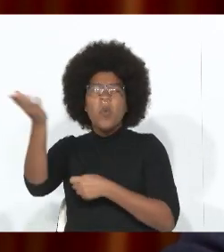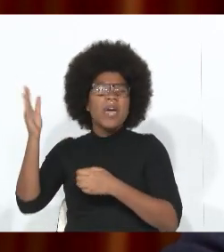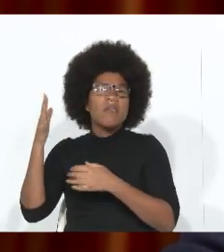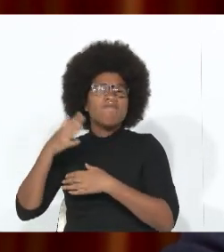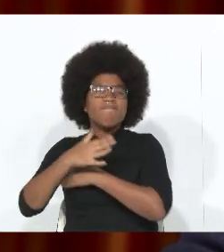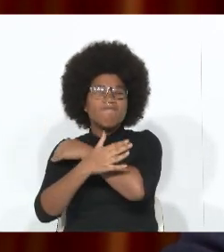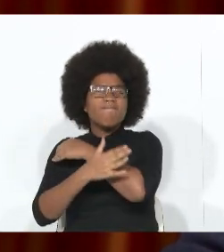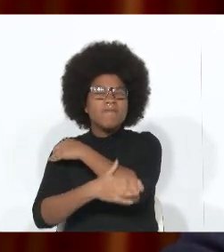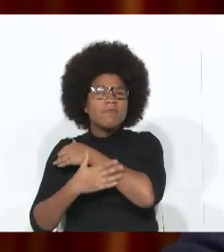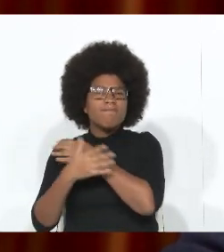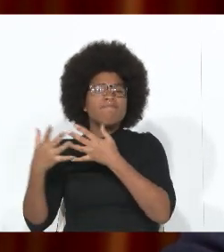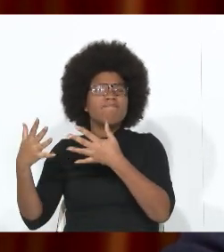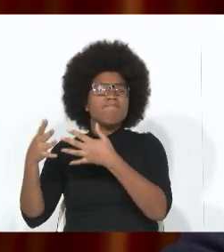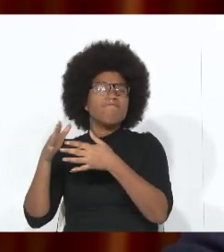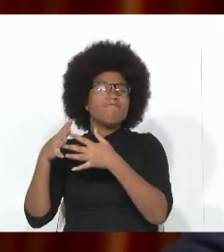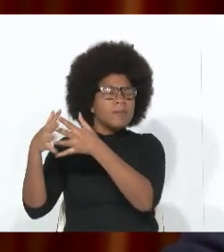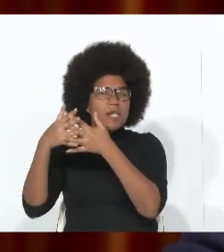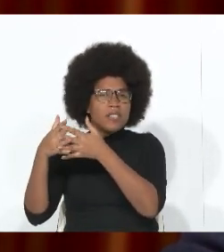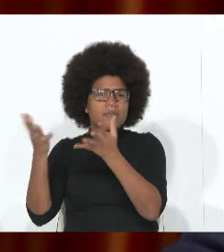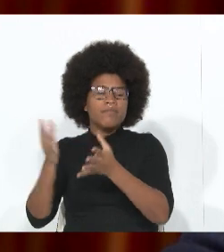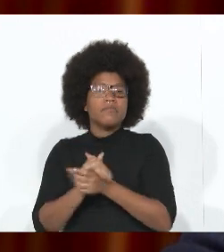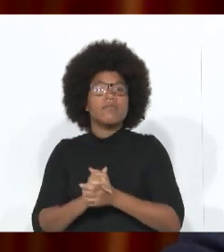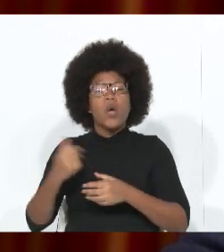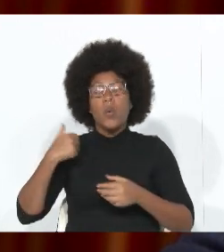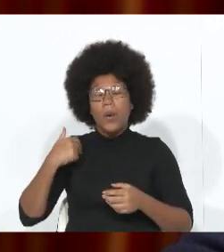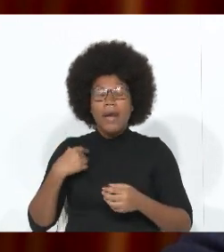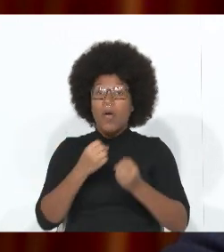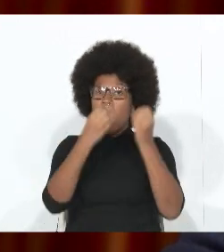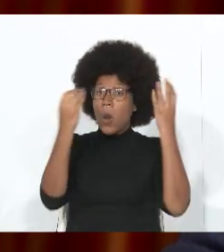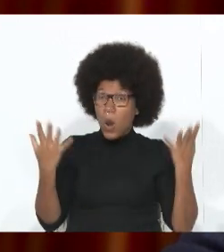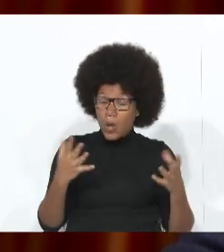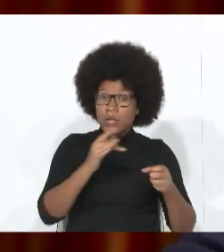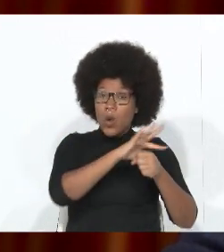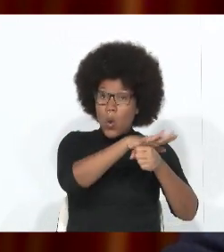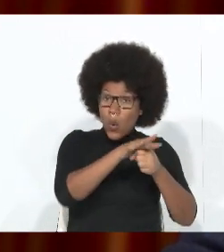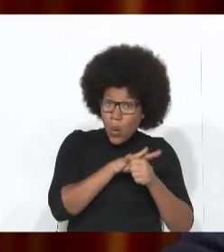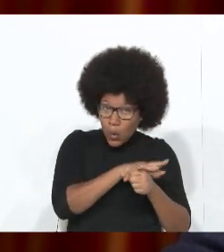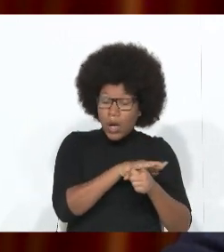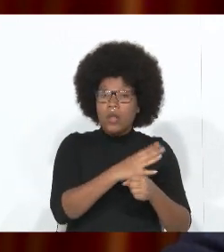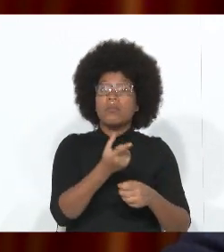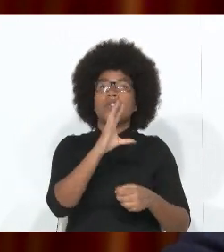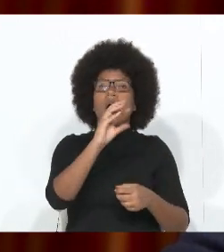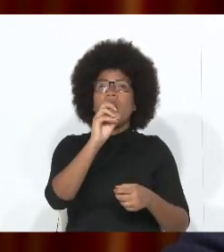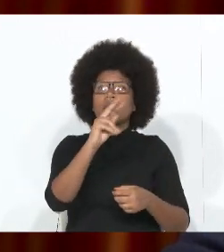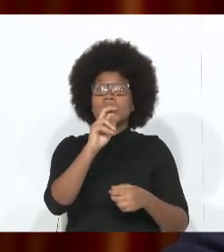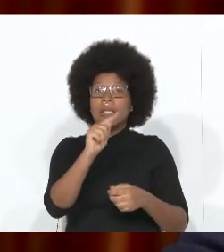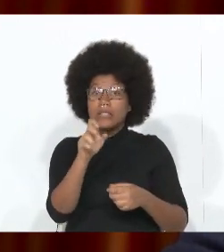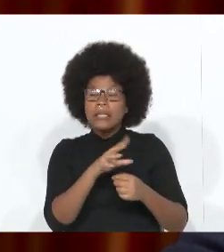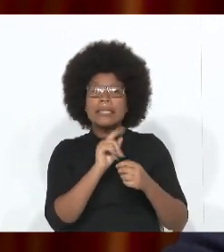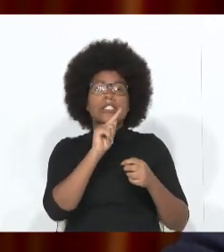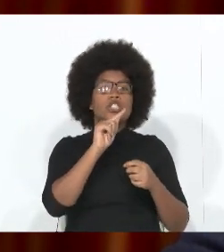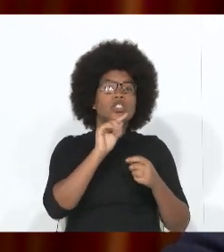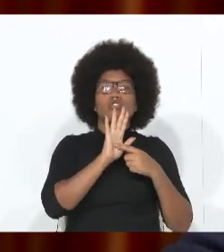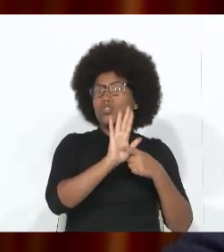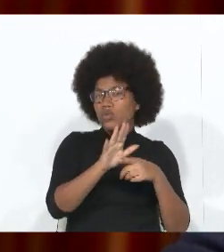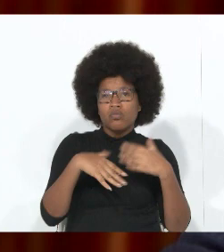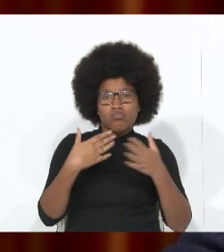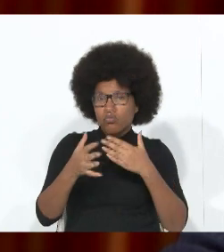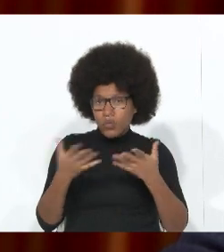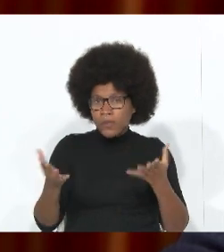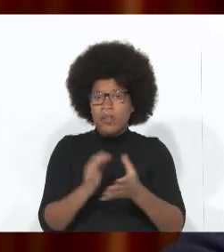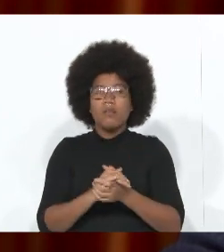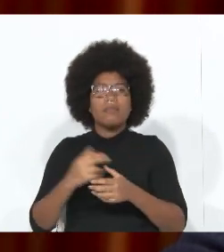anomaly where there is substantial local content that attracts viewership and, by extension,